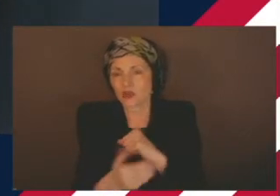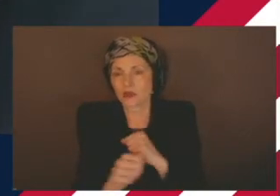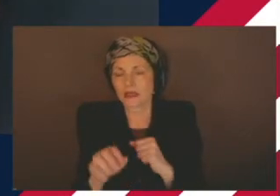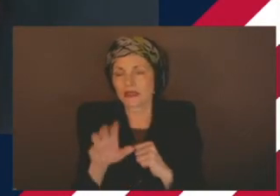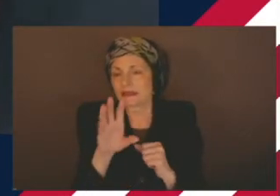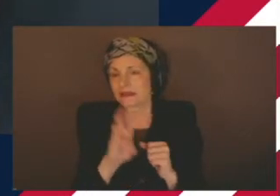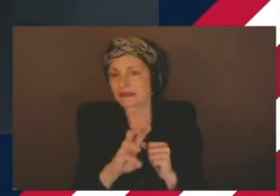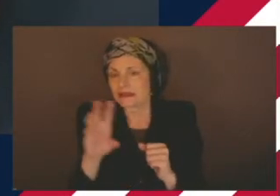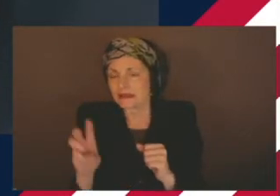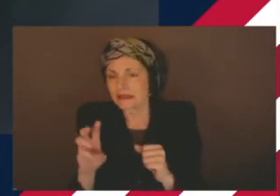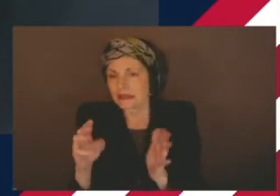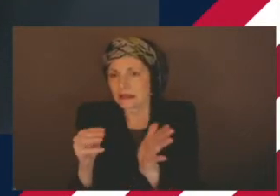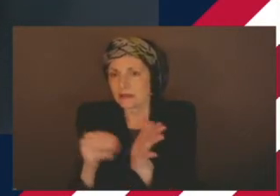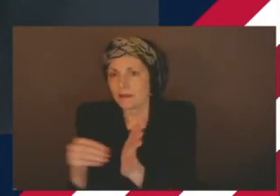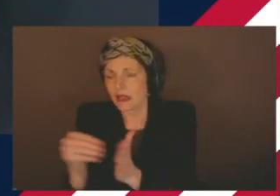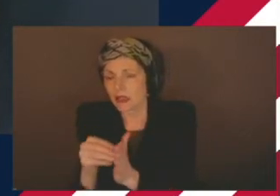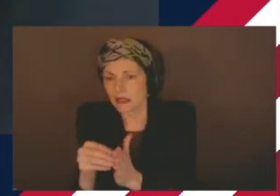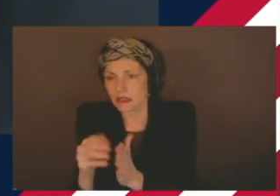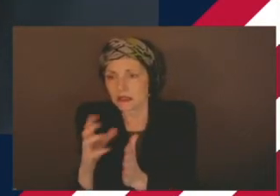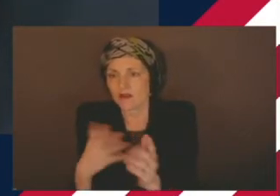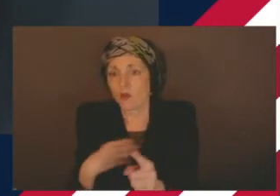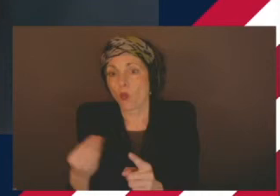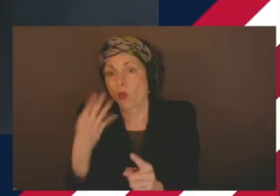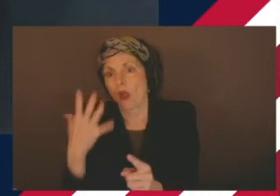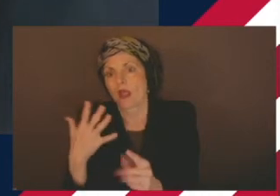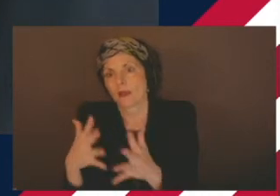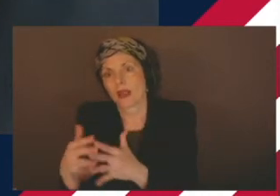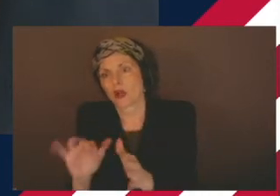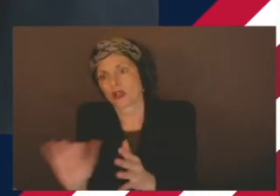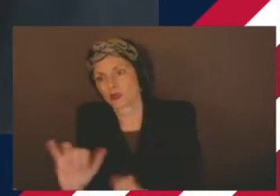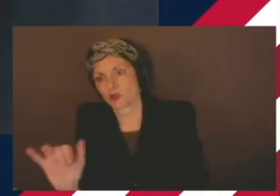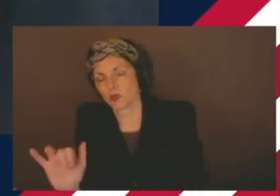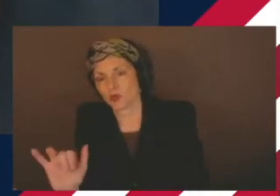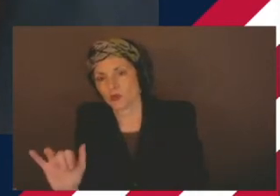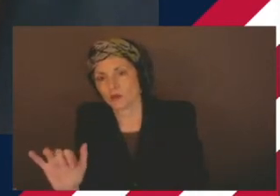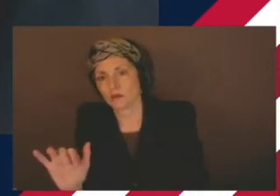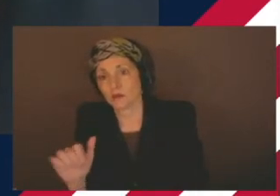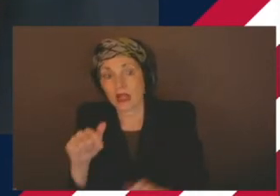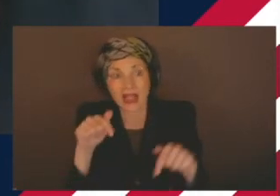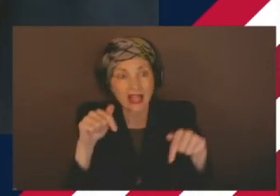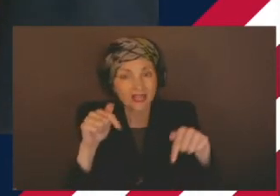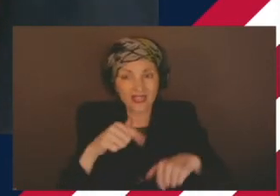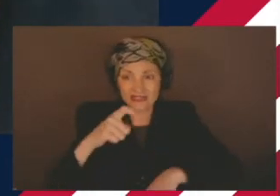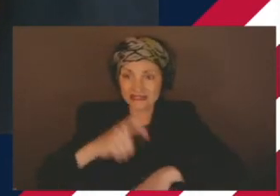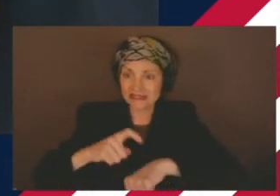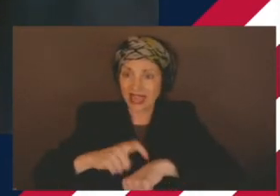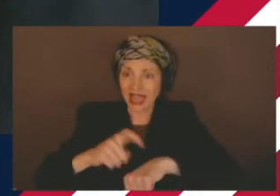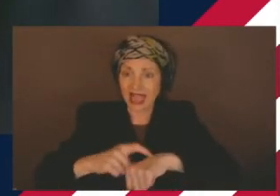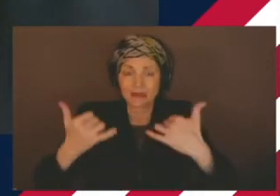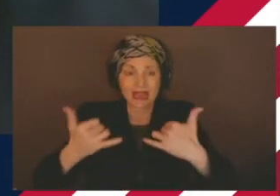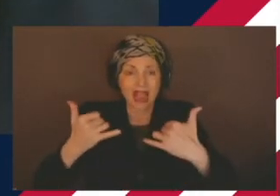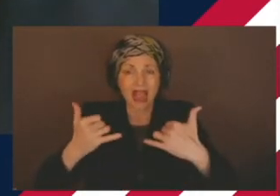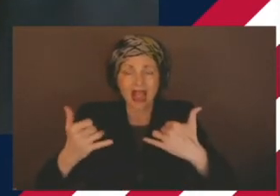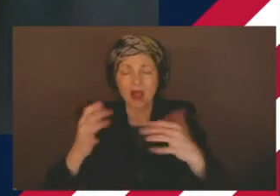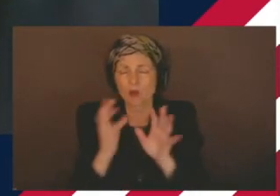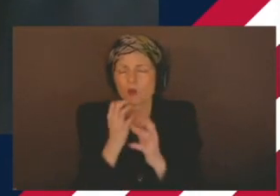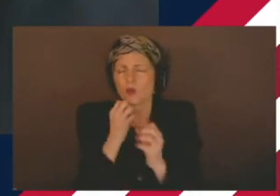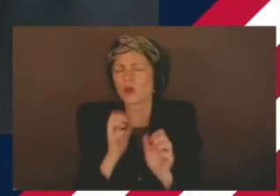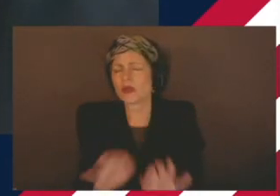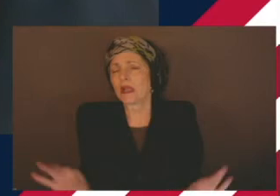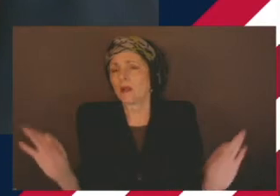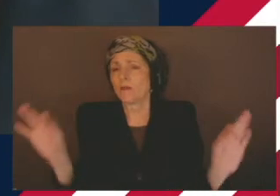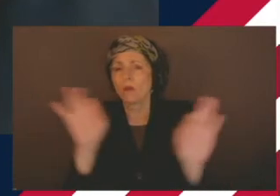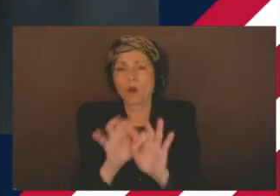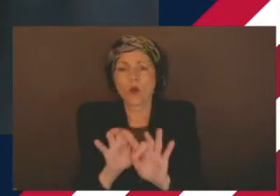million white Americans. In this moment, it is so important that our demands not be